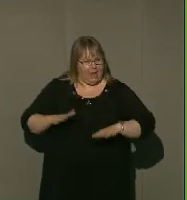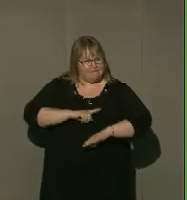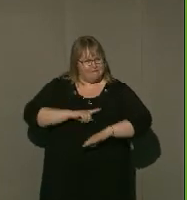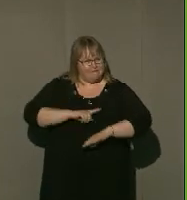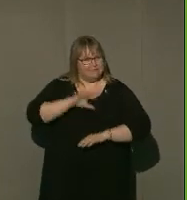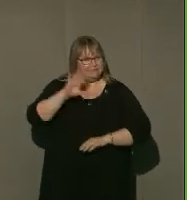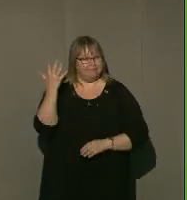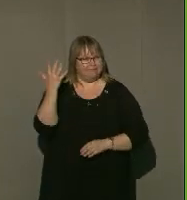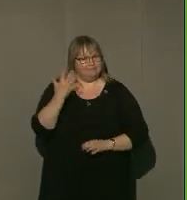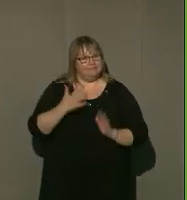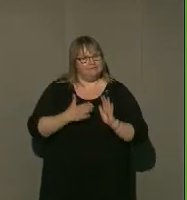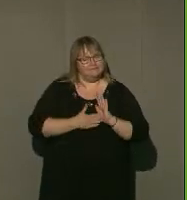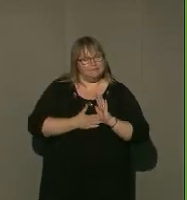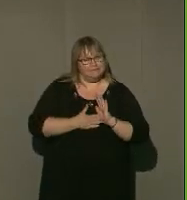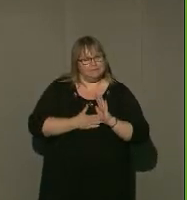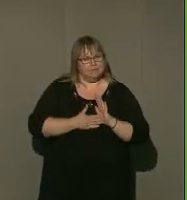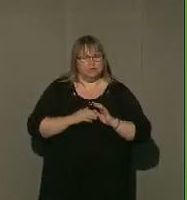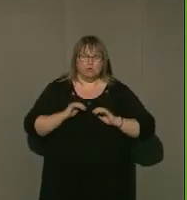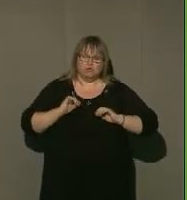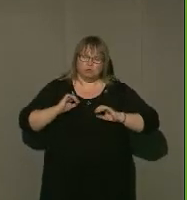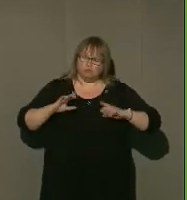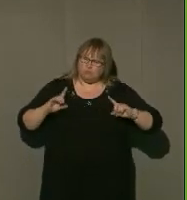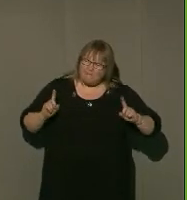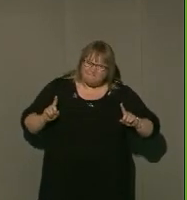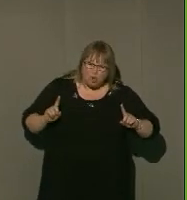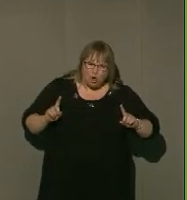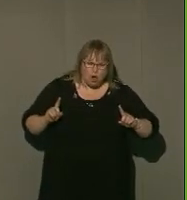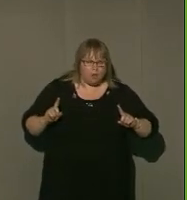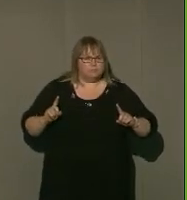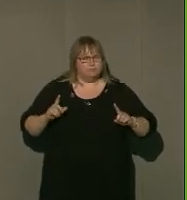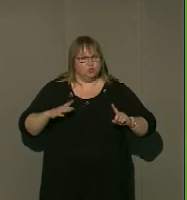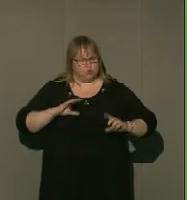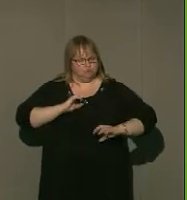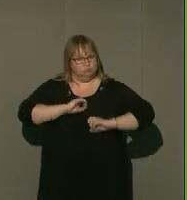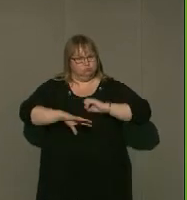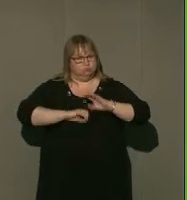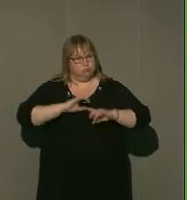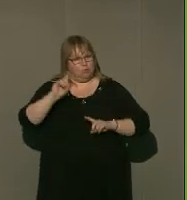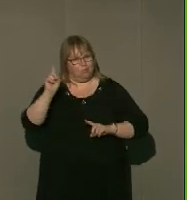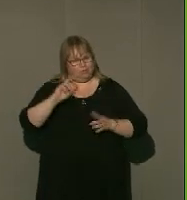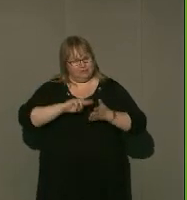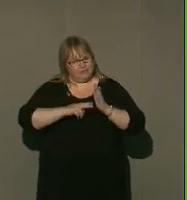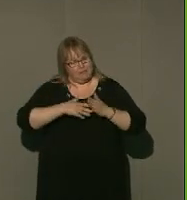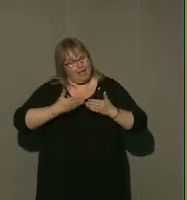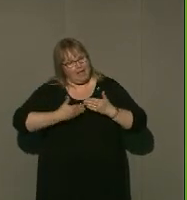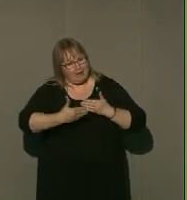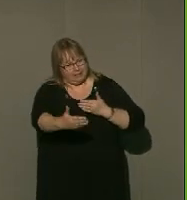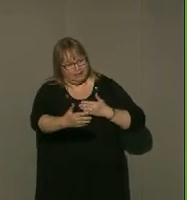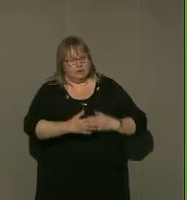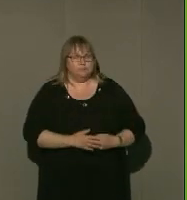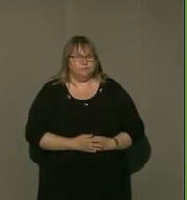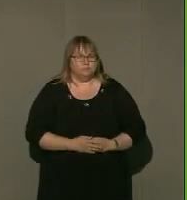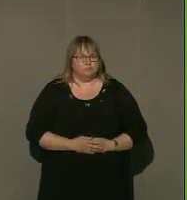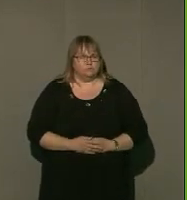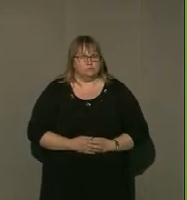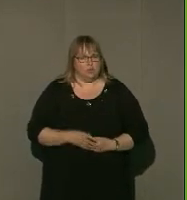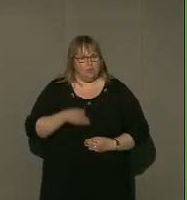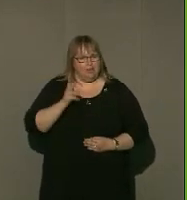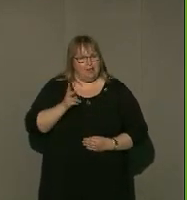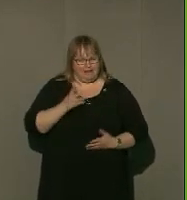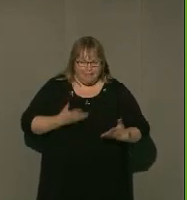use that time, if you like, to set up what it is we're going to do. We will proceed further with this on